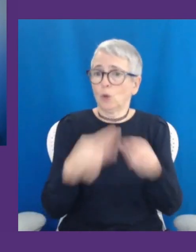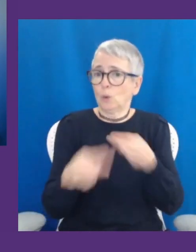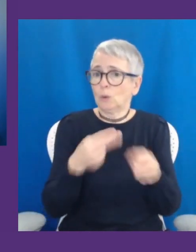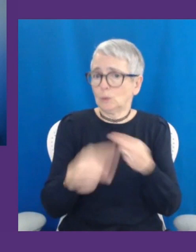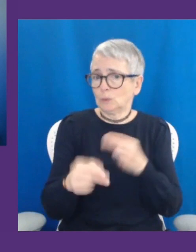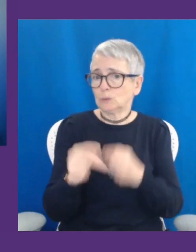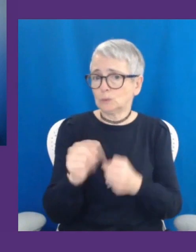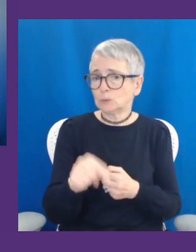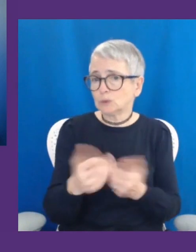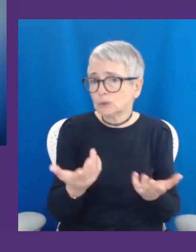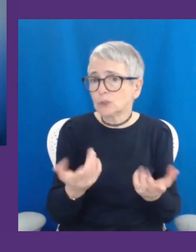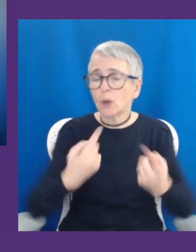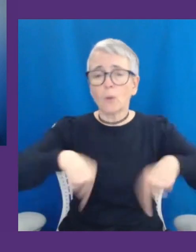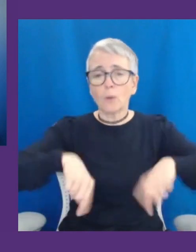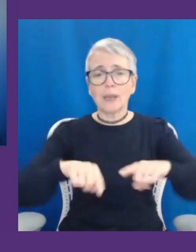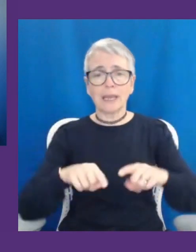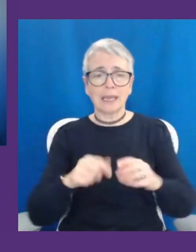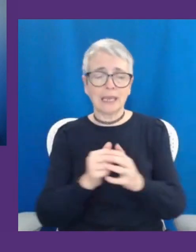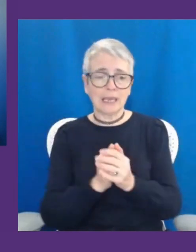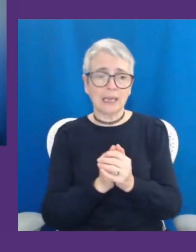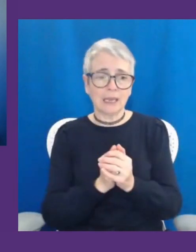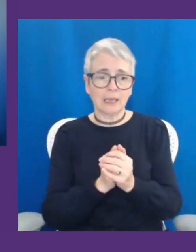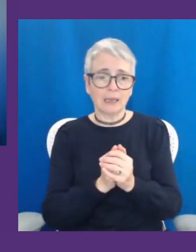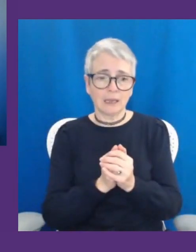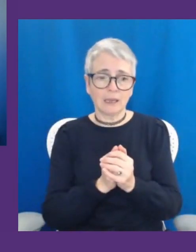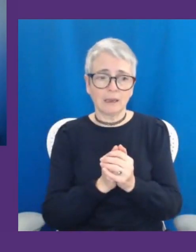come to fruition. Reading yesterday about